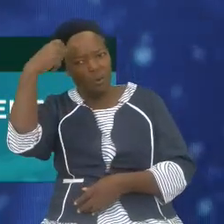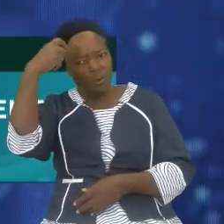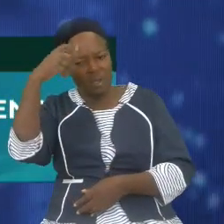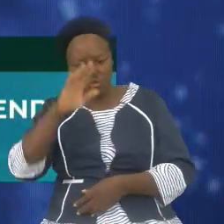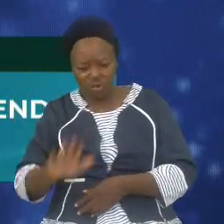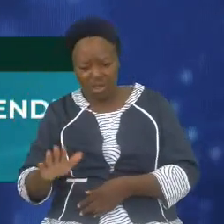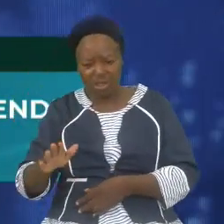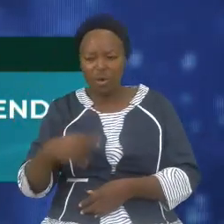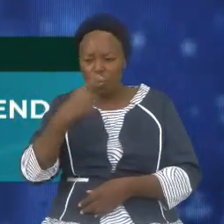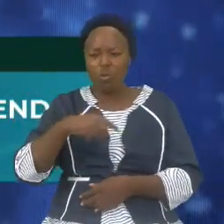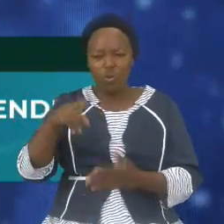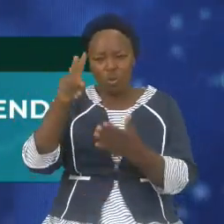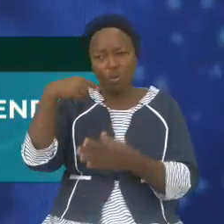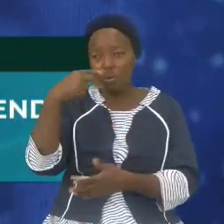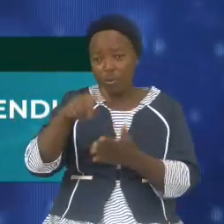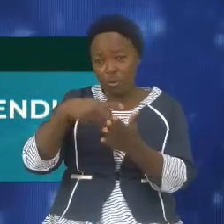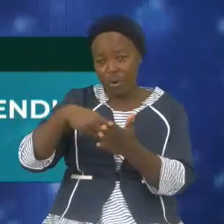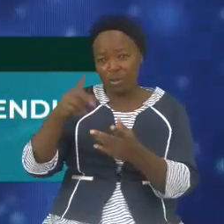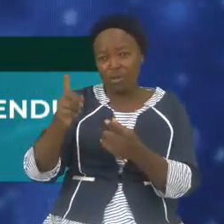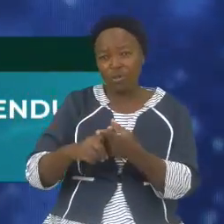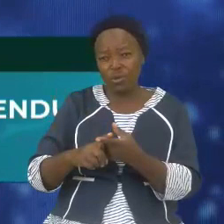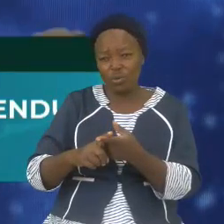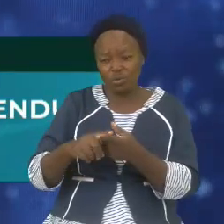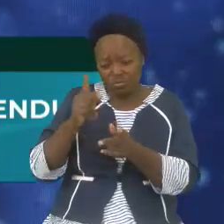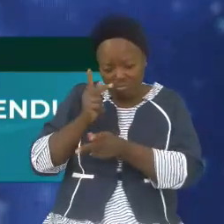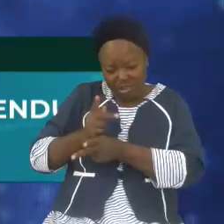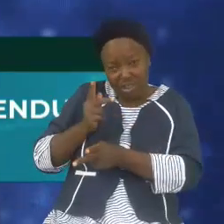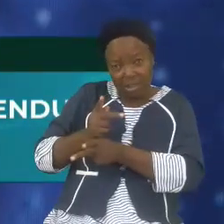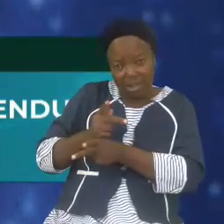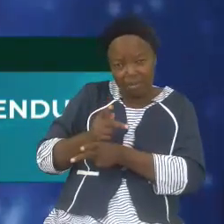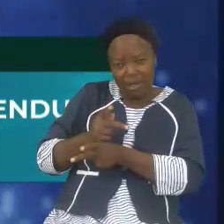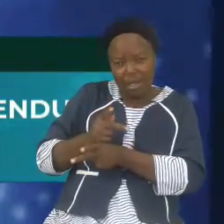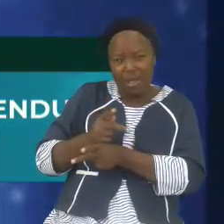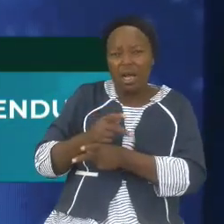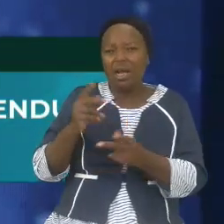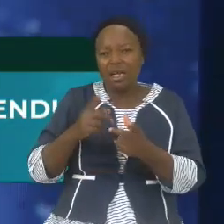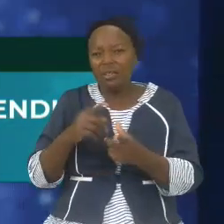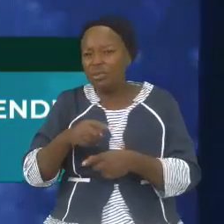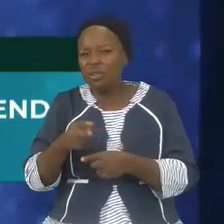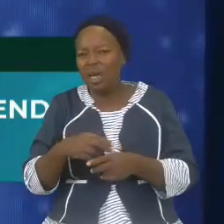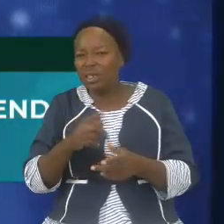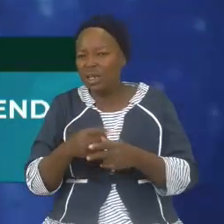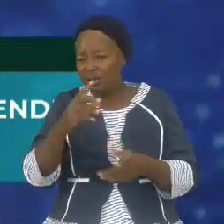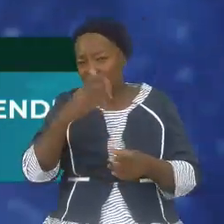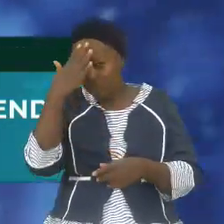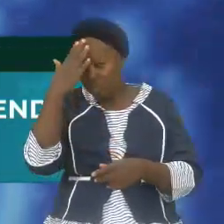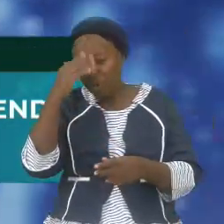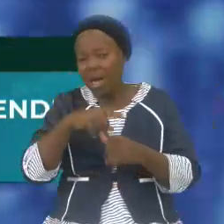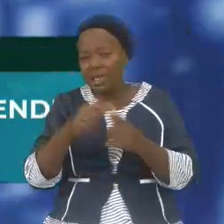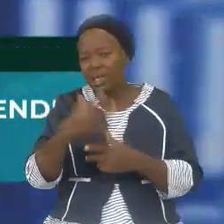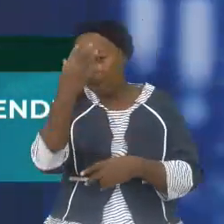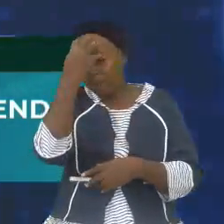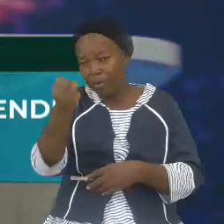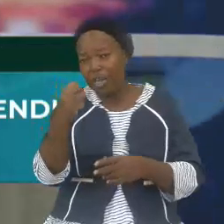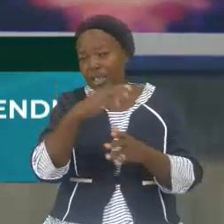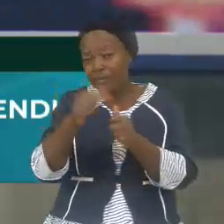who reads to retain. Those are the ones that have joy on hand. But the one that is